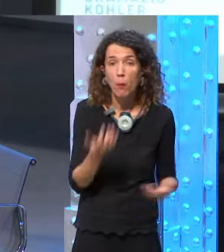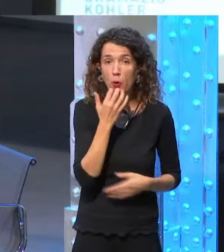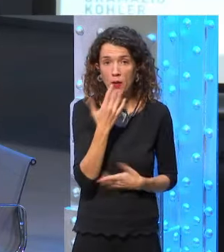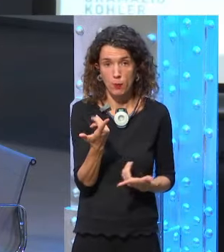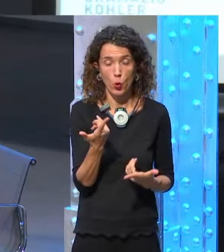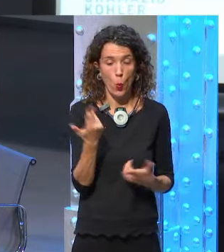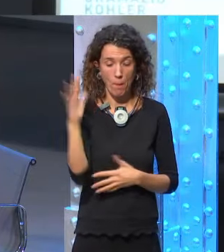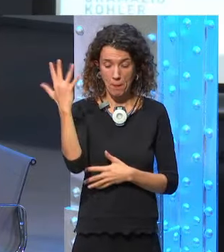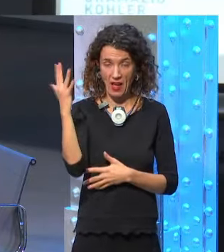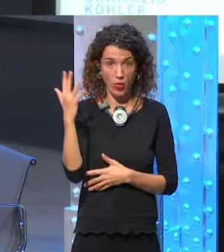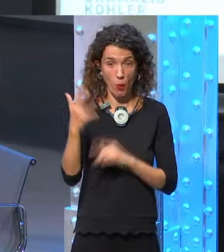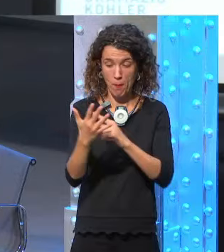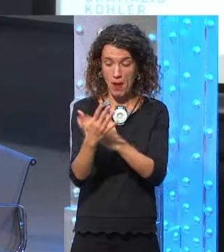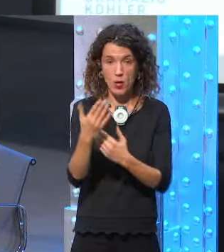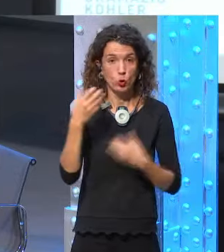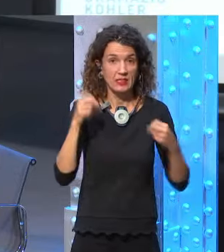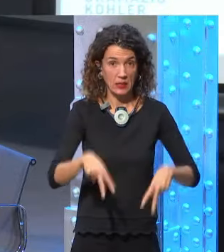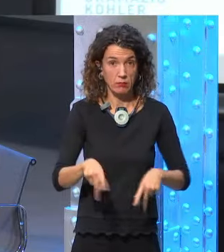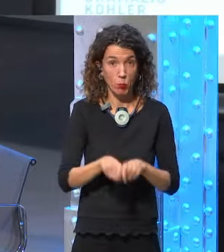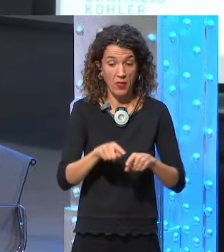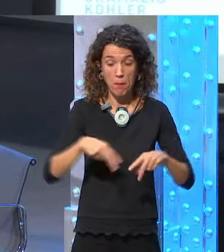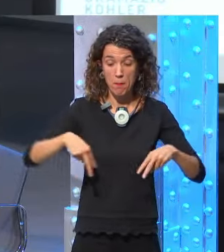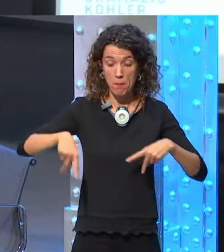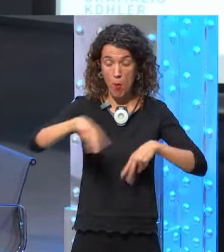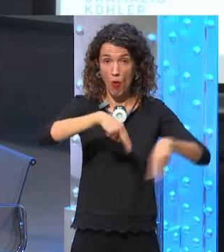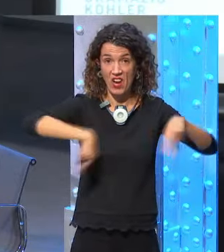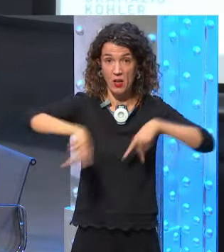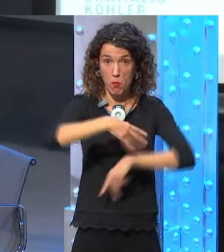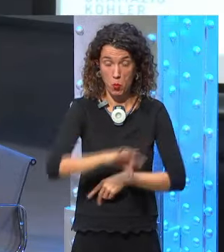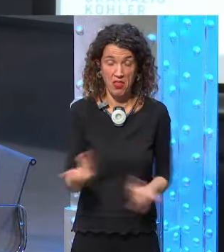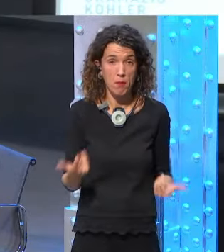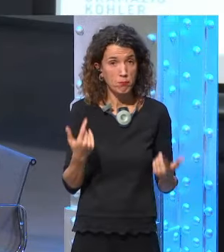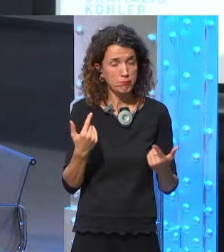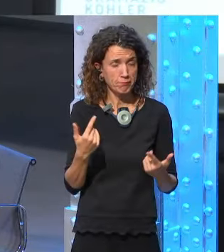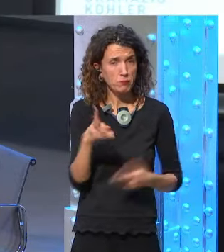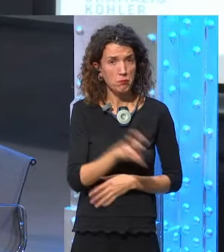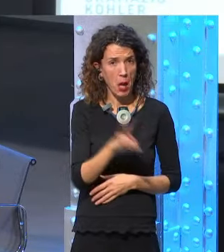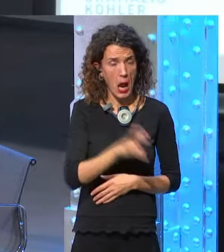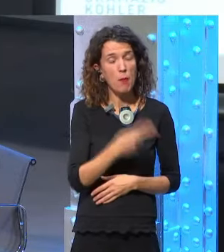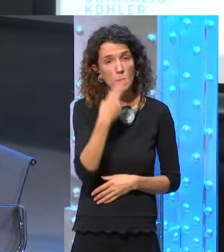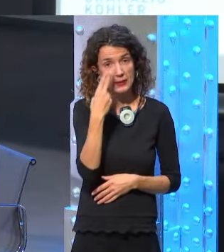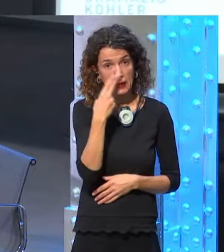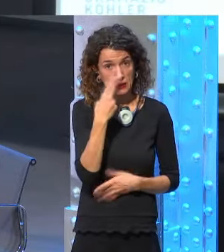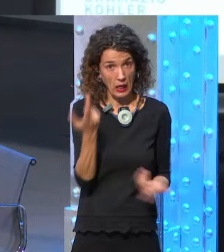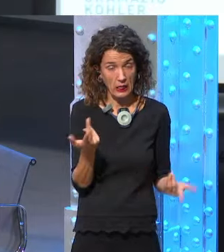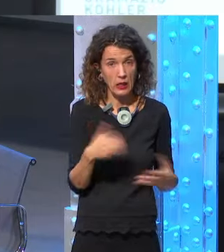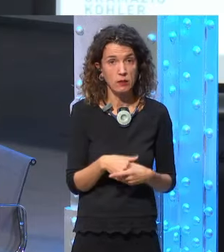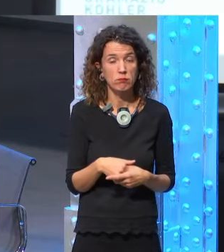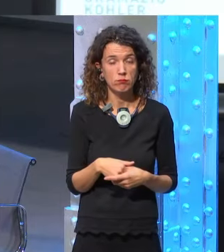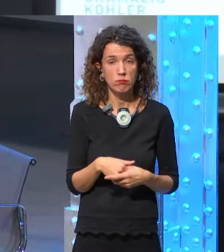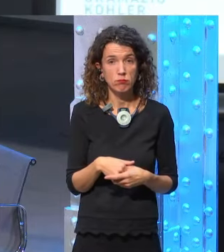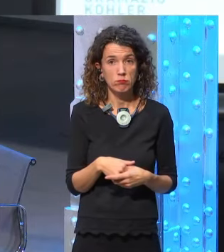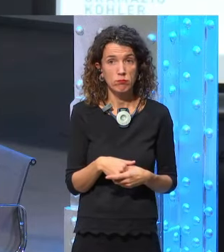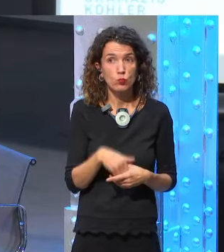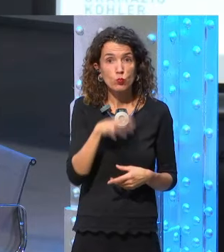that can move in space. Now this is very practical, but what's conceptually very interesting, that you as an architect or designer, you need to think